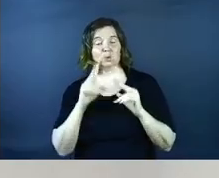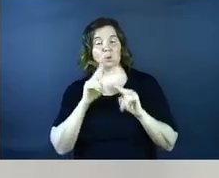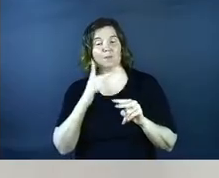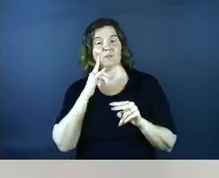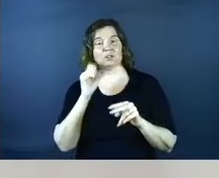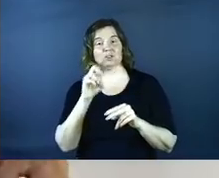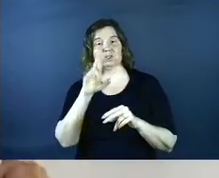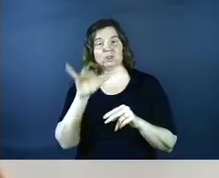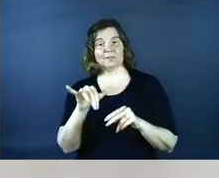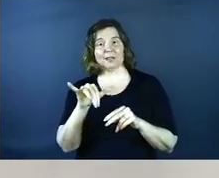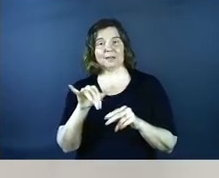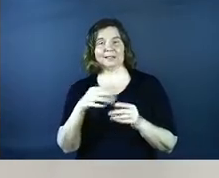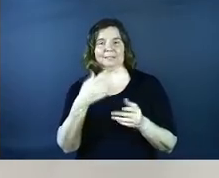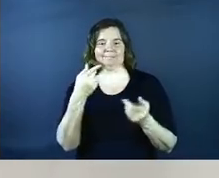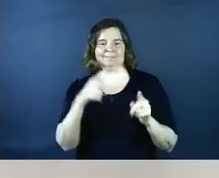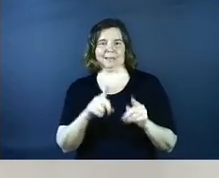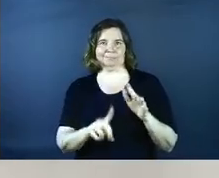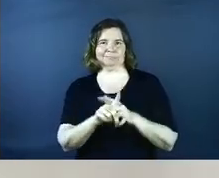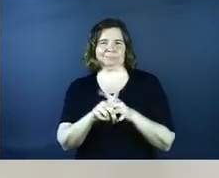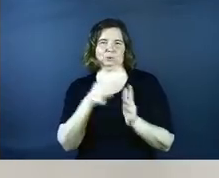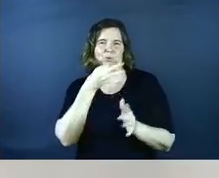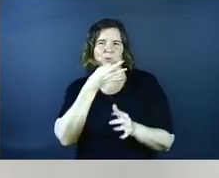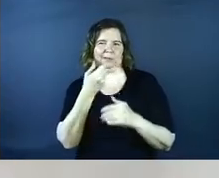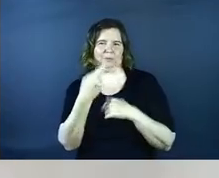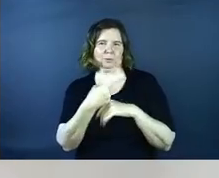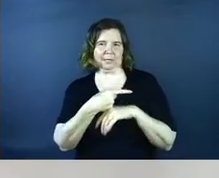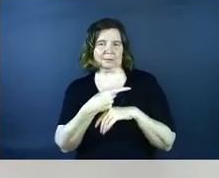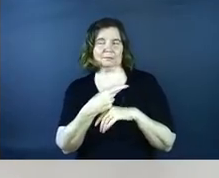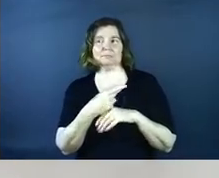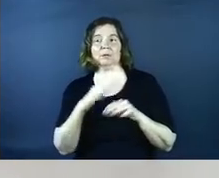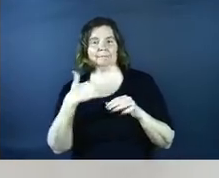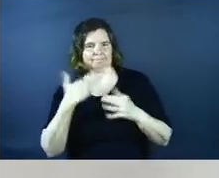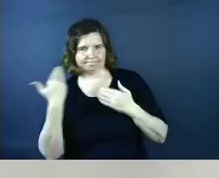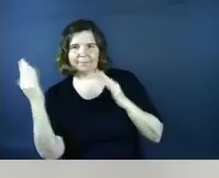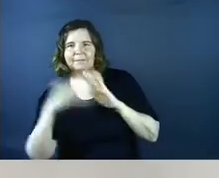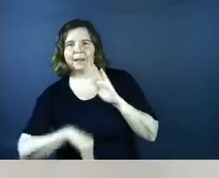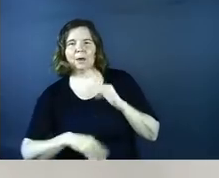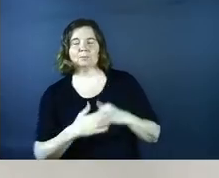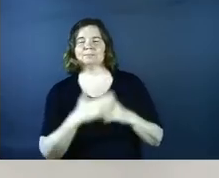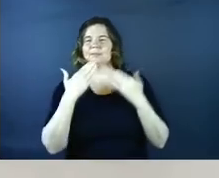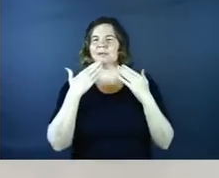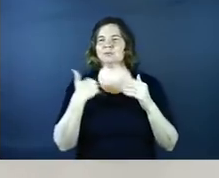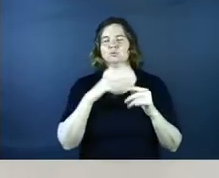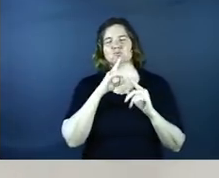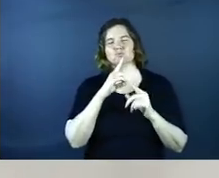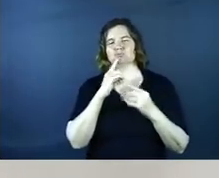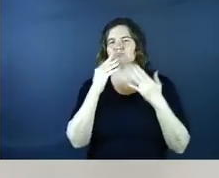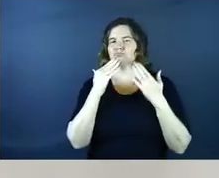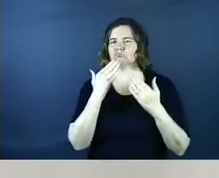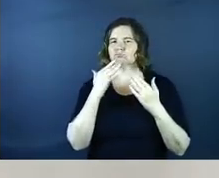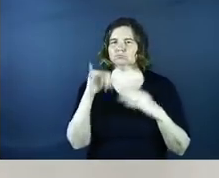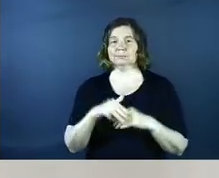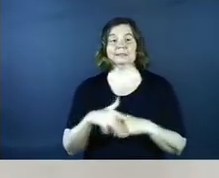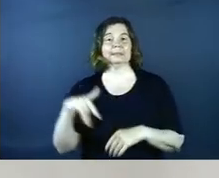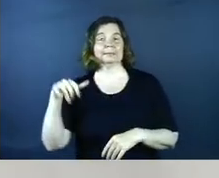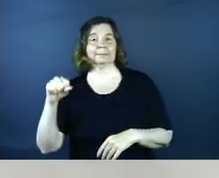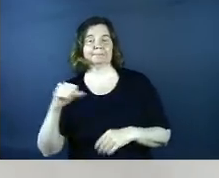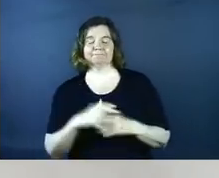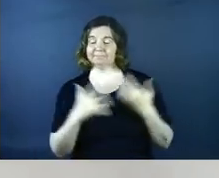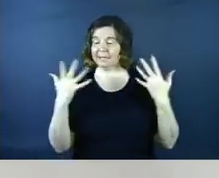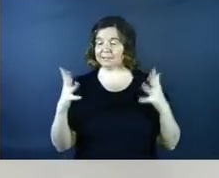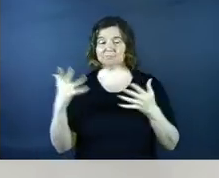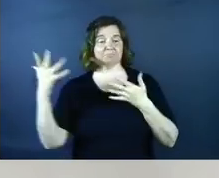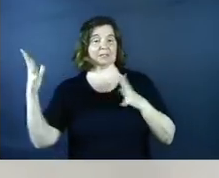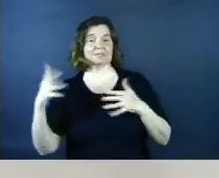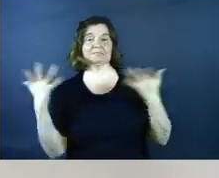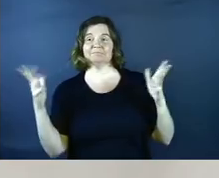for that survey. It's going to be out very soon, in the next few days. Check that out. Thank you guys so much for filling that out. We truly, truly appreciate it. That's it.